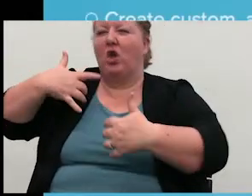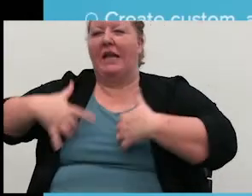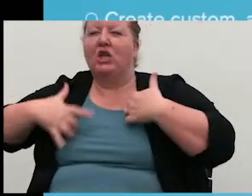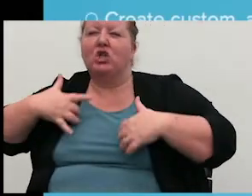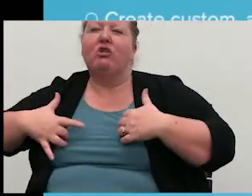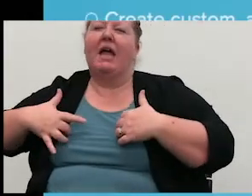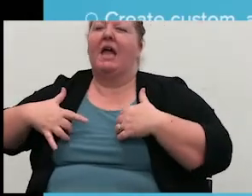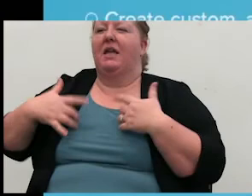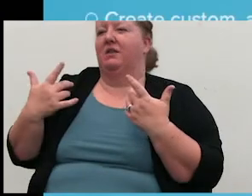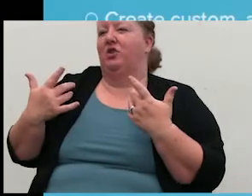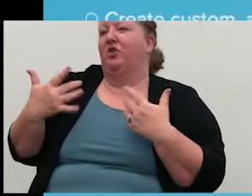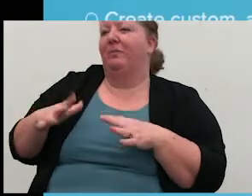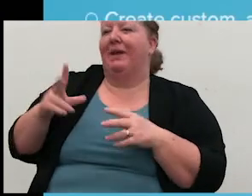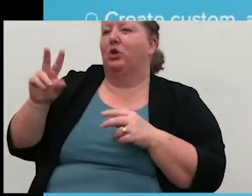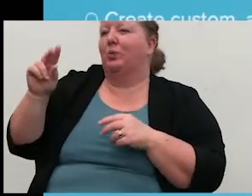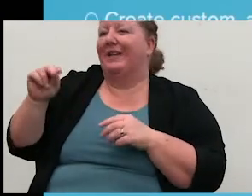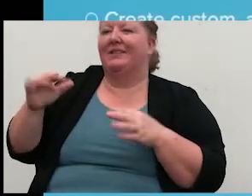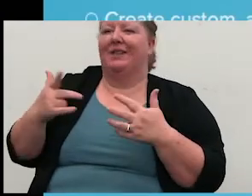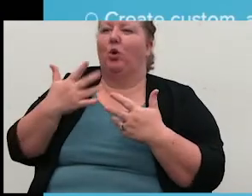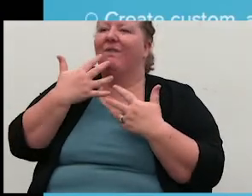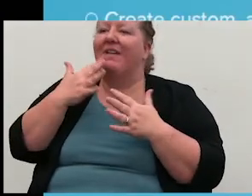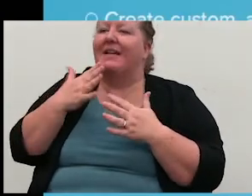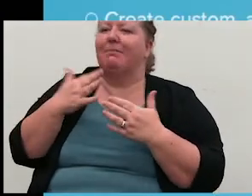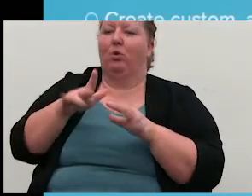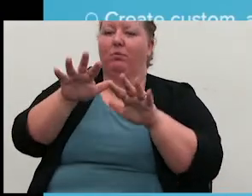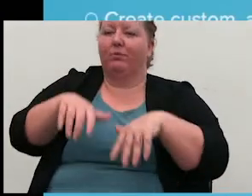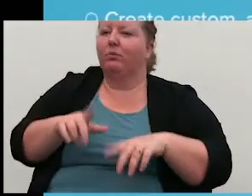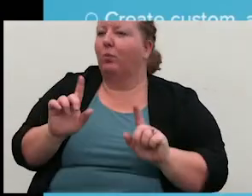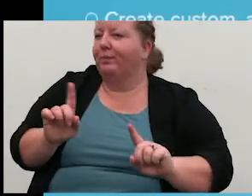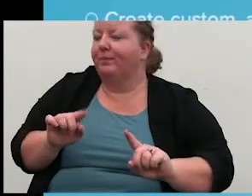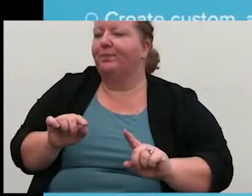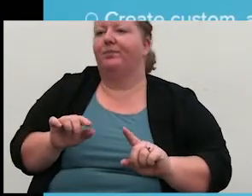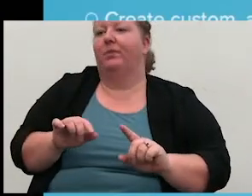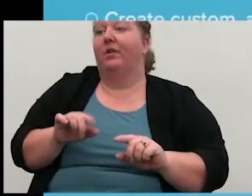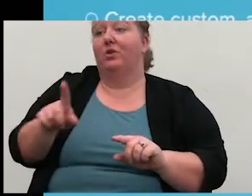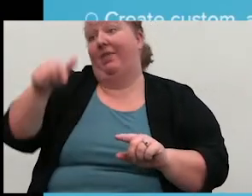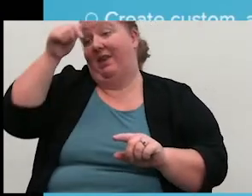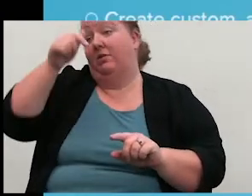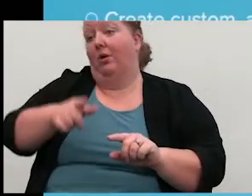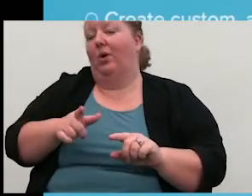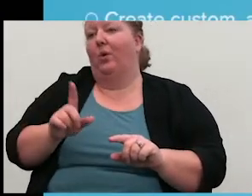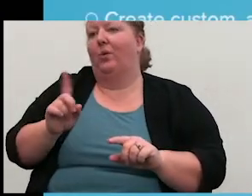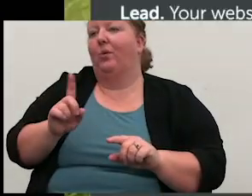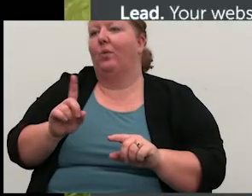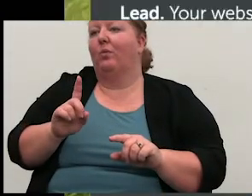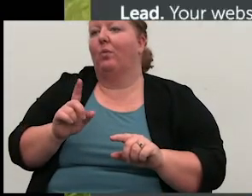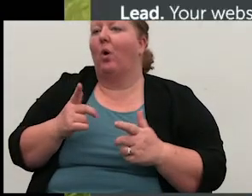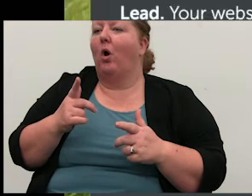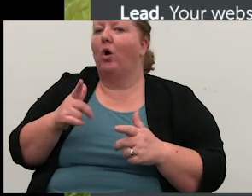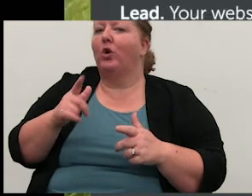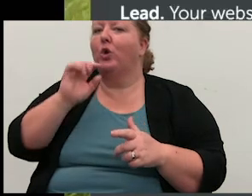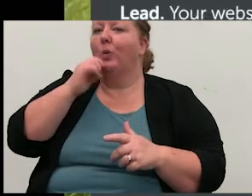in, what you've been tweeting or Facebooking about, and they know what's going to make you tick.